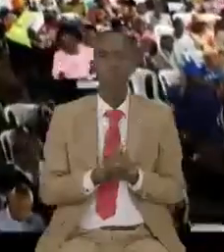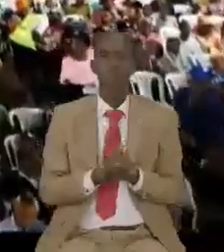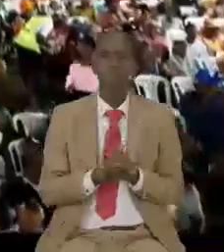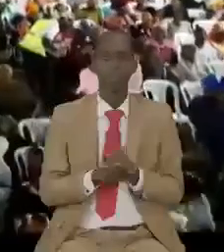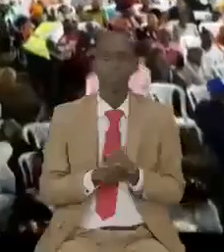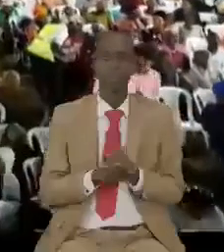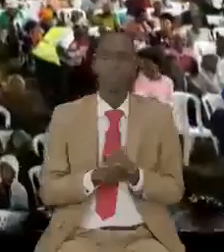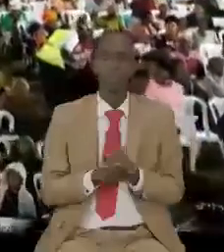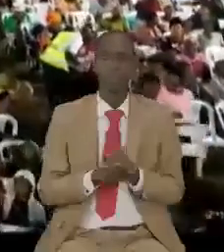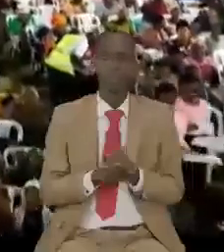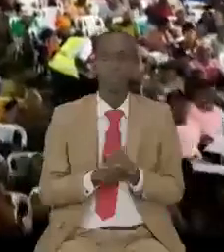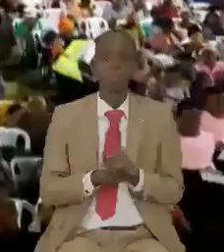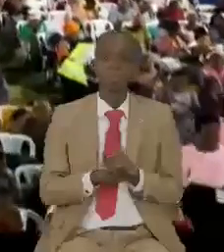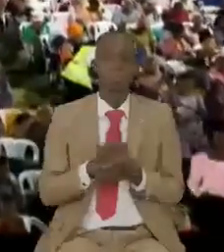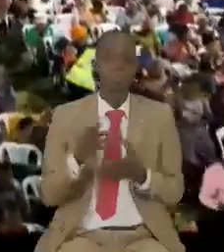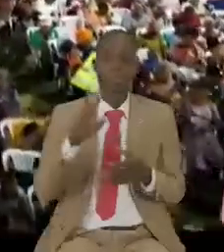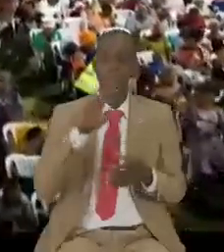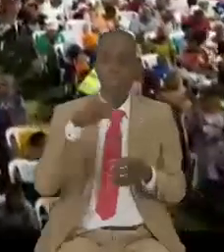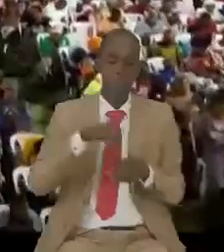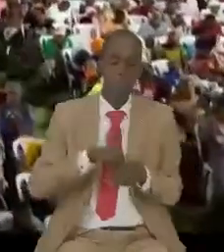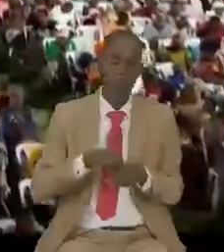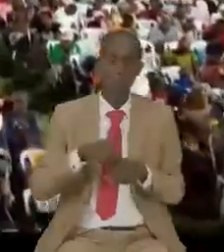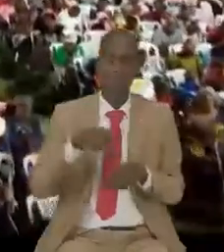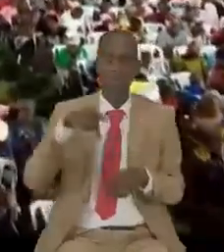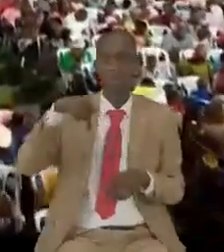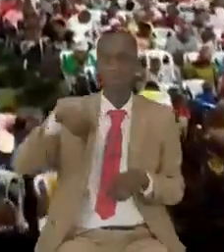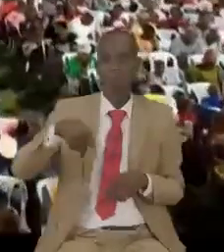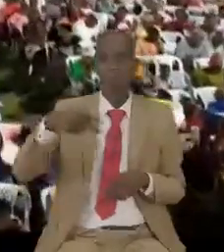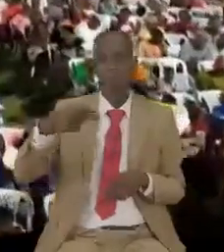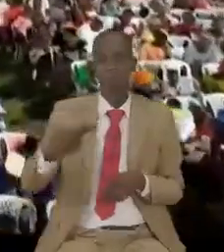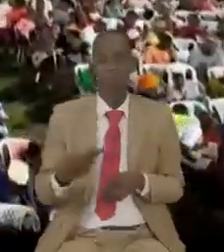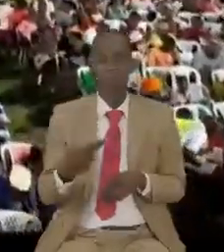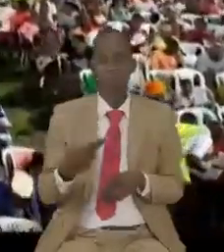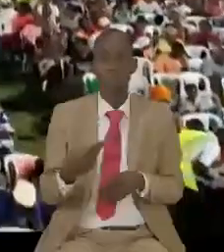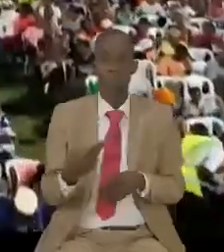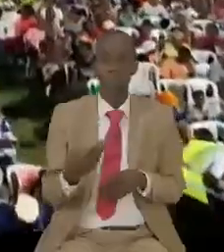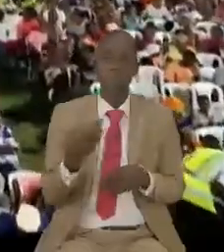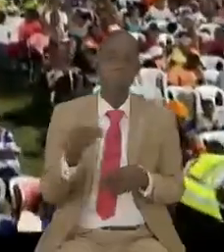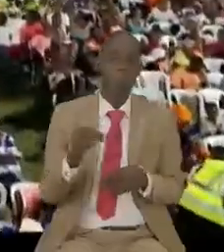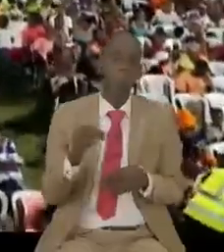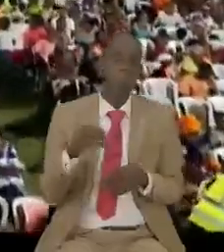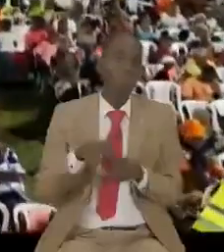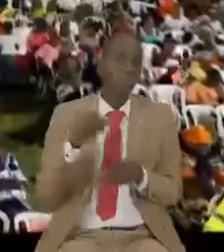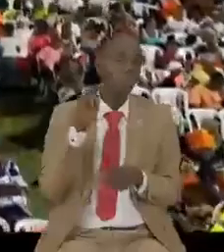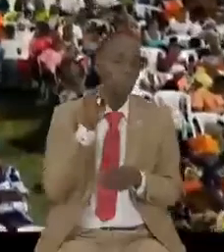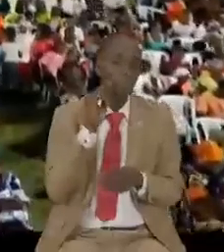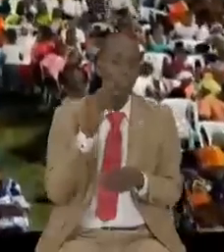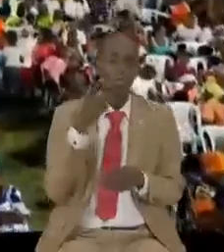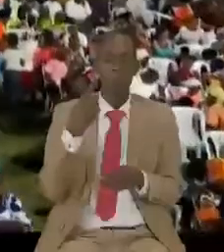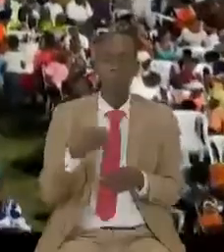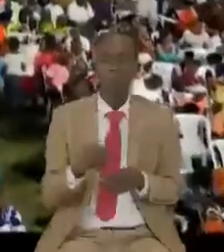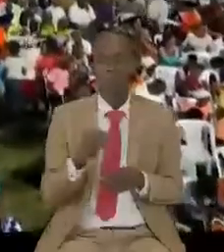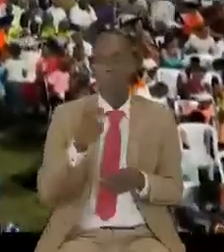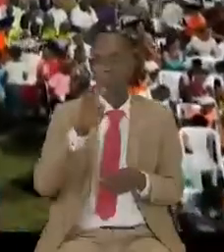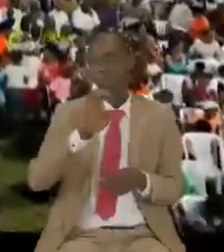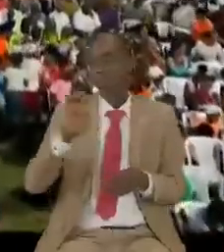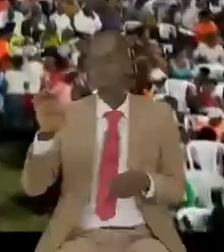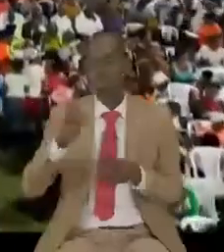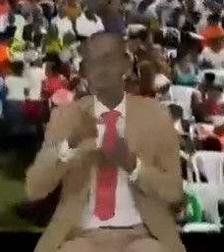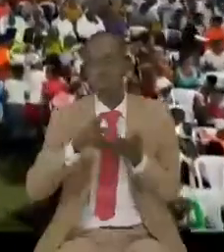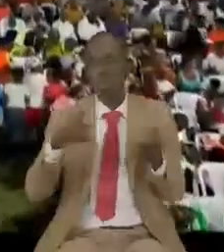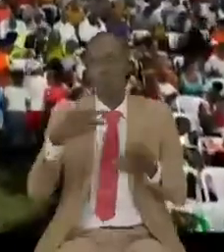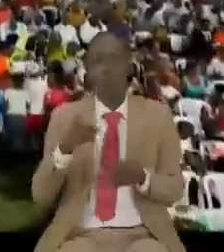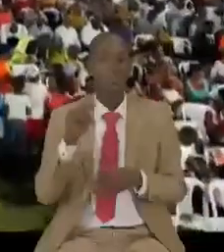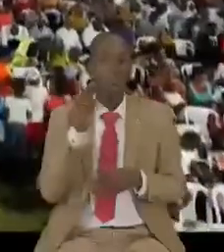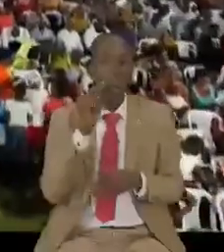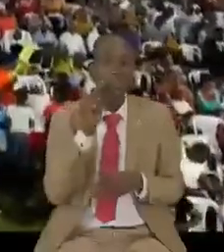northern part of Nigeria, eastern part of Nigeria, western part of Nigeria, even